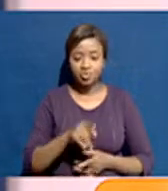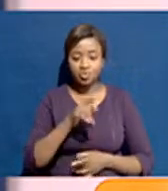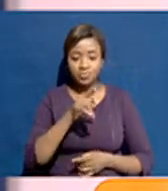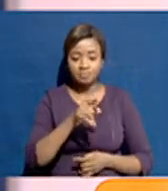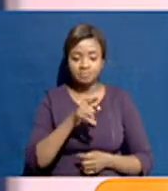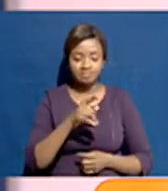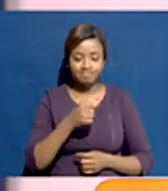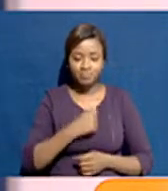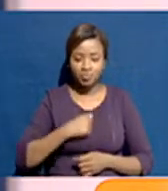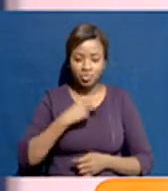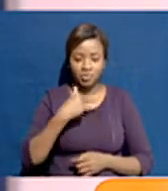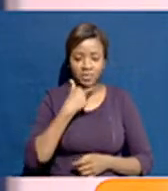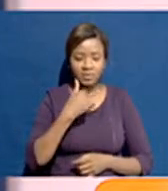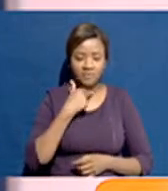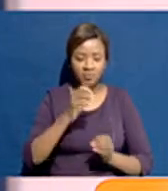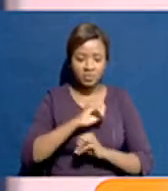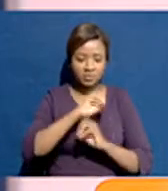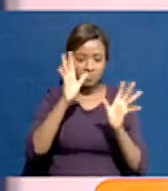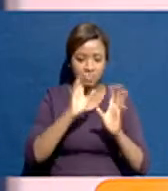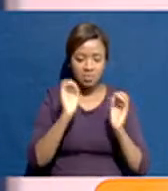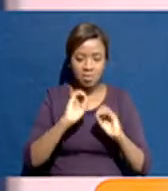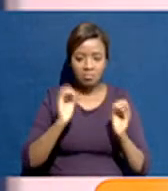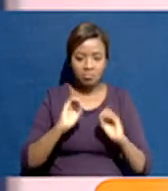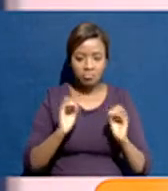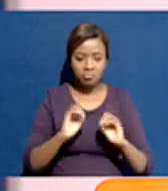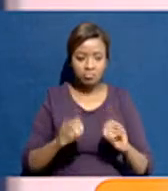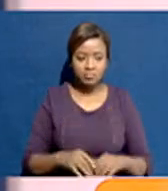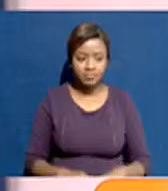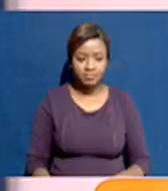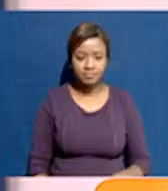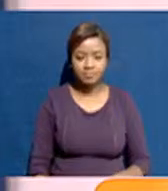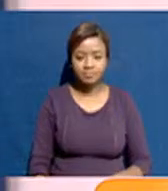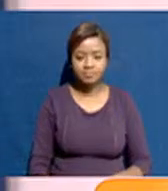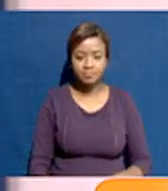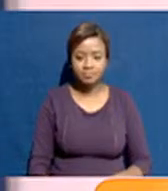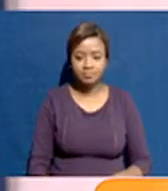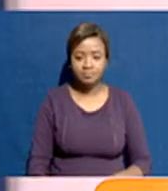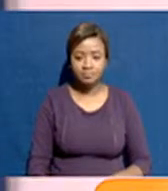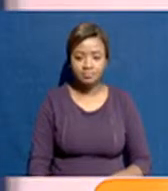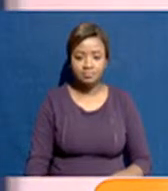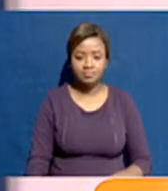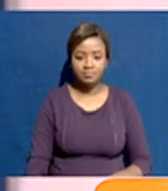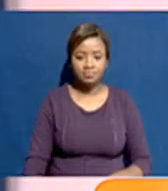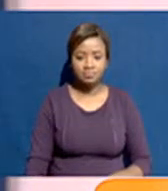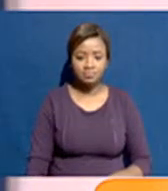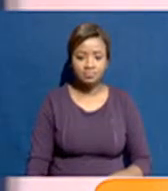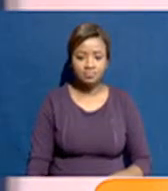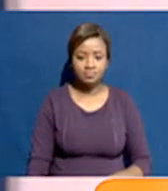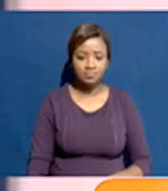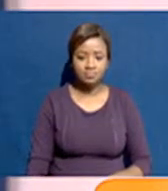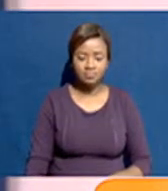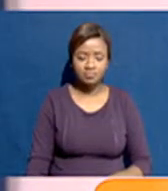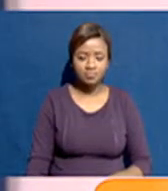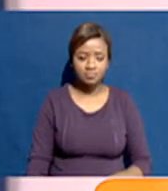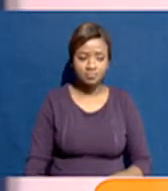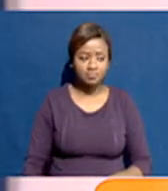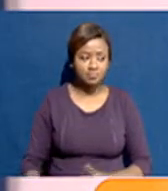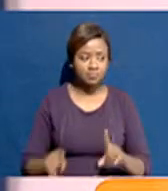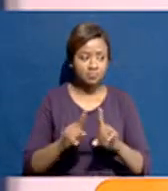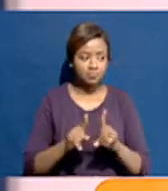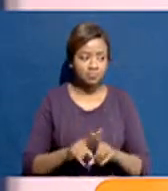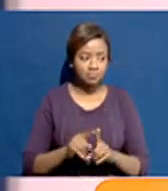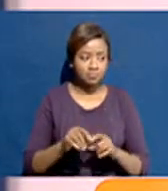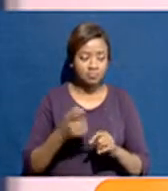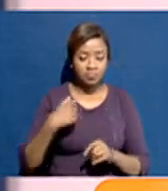AIDS-related deaths. And that is where the challenge also becomes significant, because what we want to do by 2030